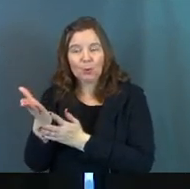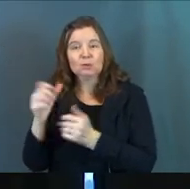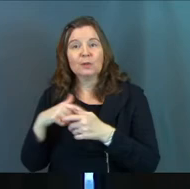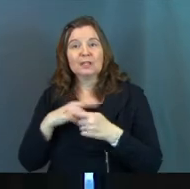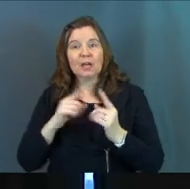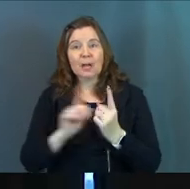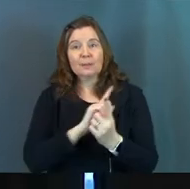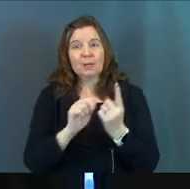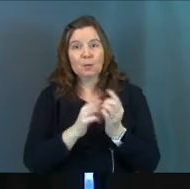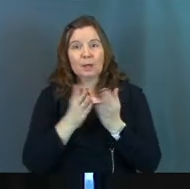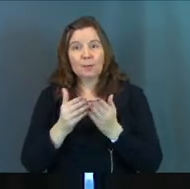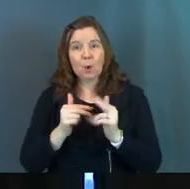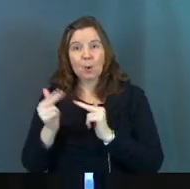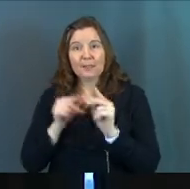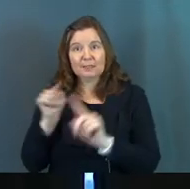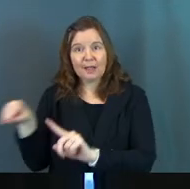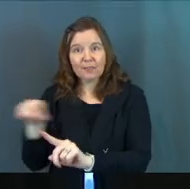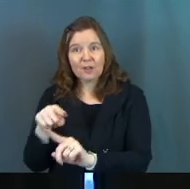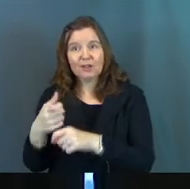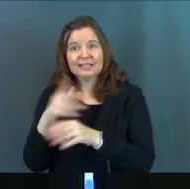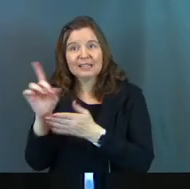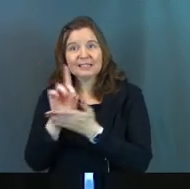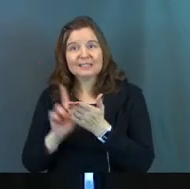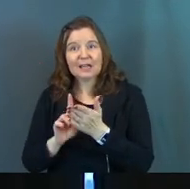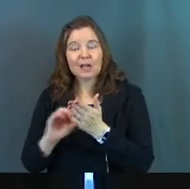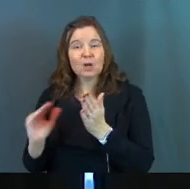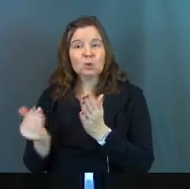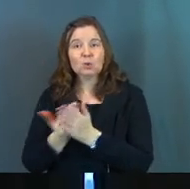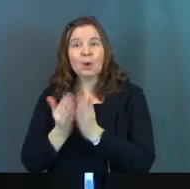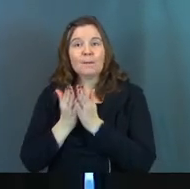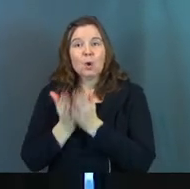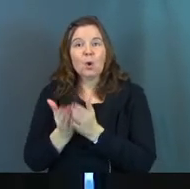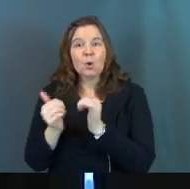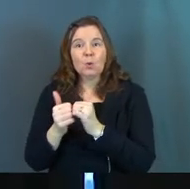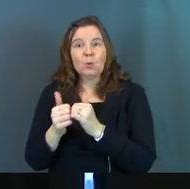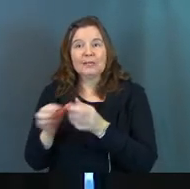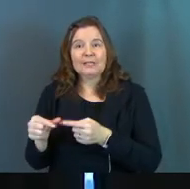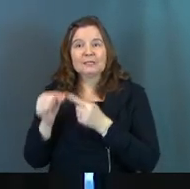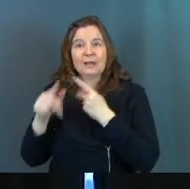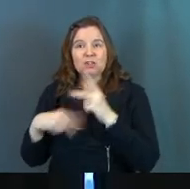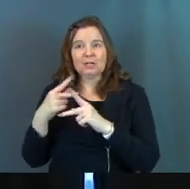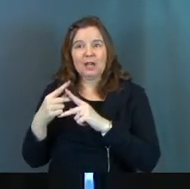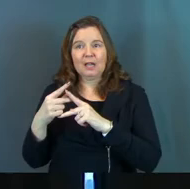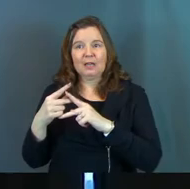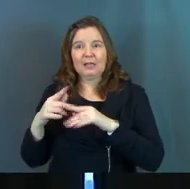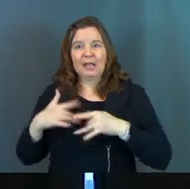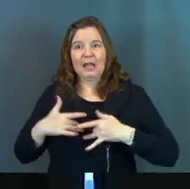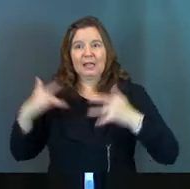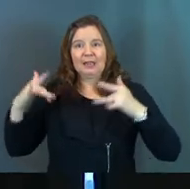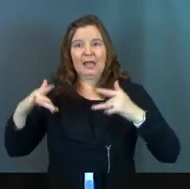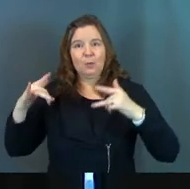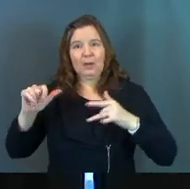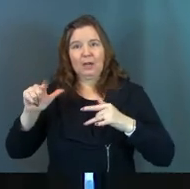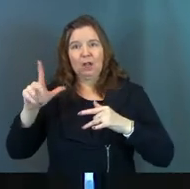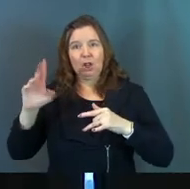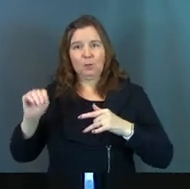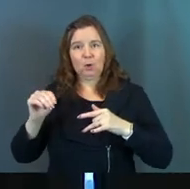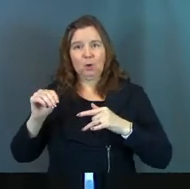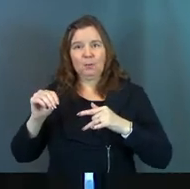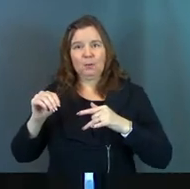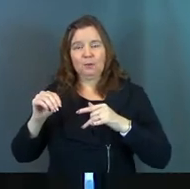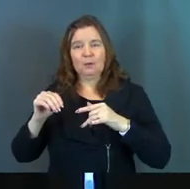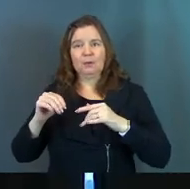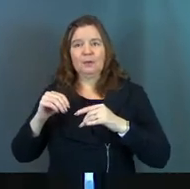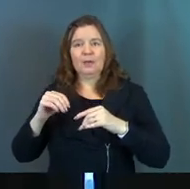he started meeting with some boat builders down there, and they designed a whole boat with special kind of like lightweight aluminum, and they got a